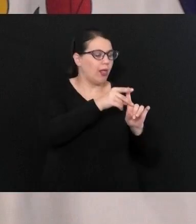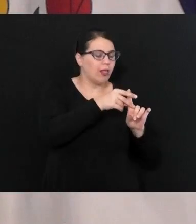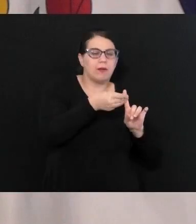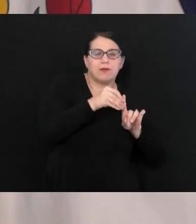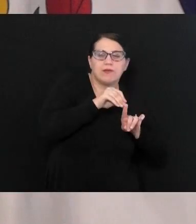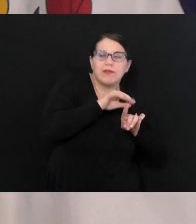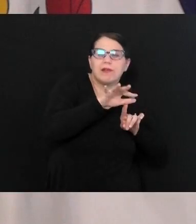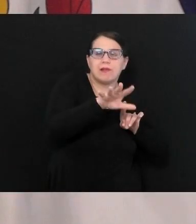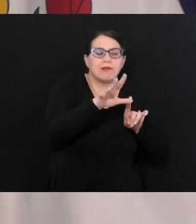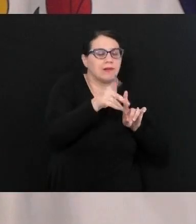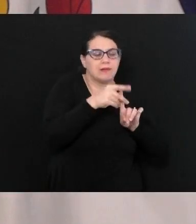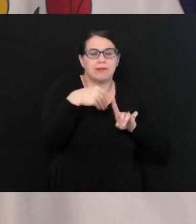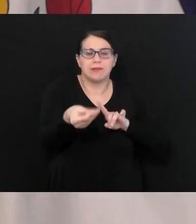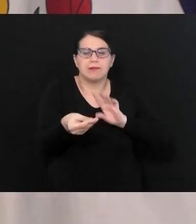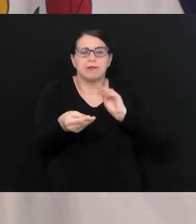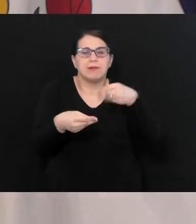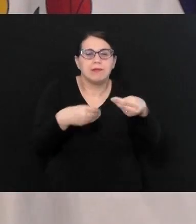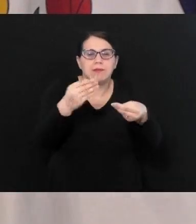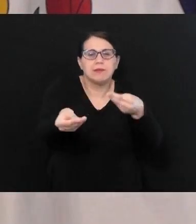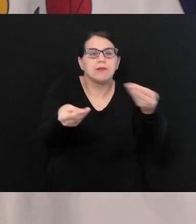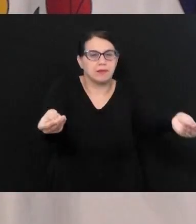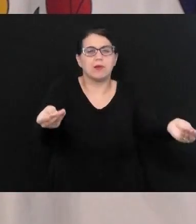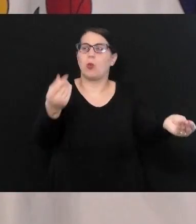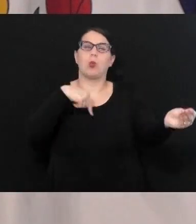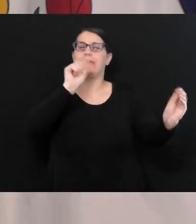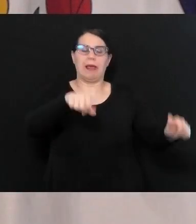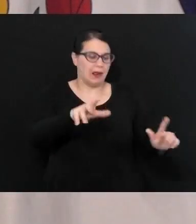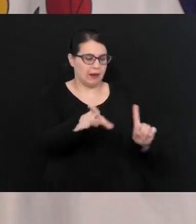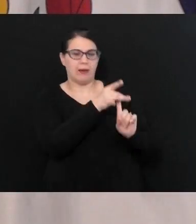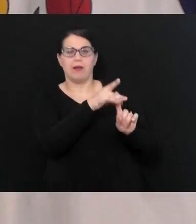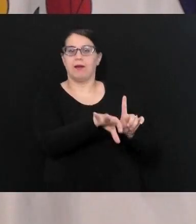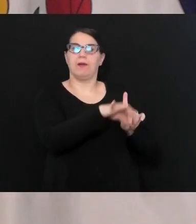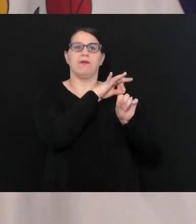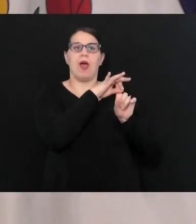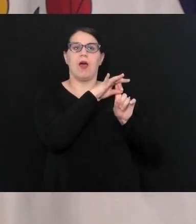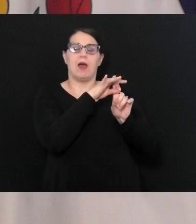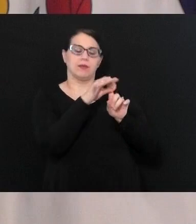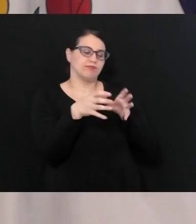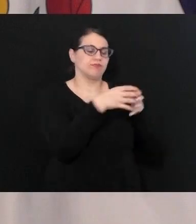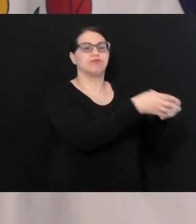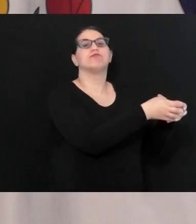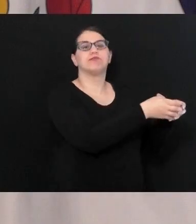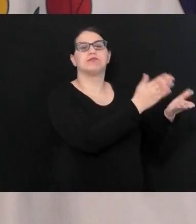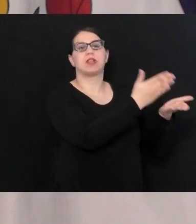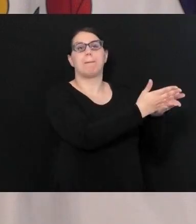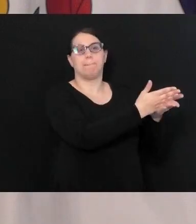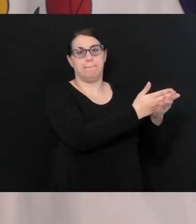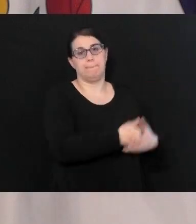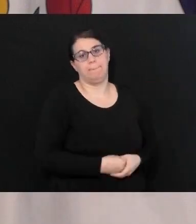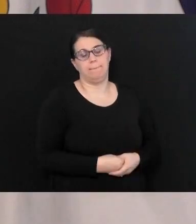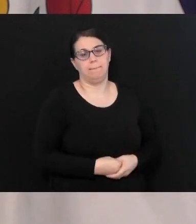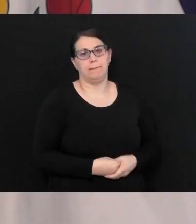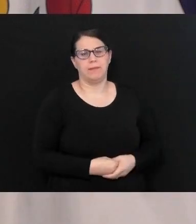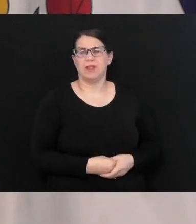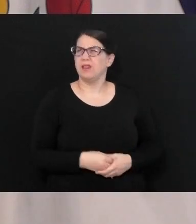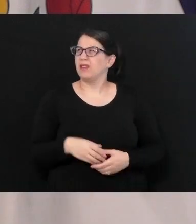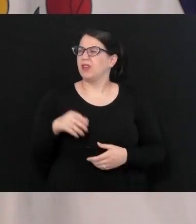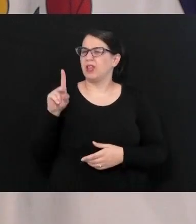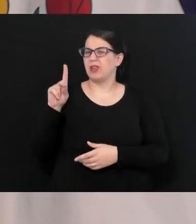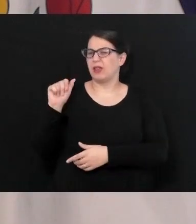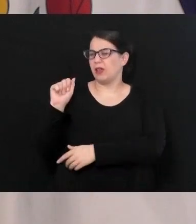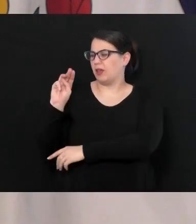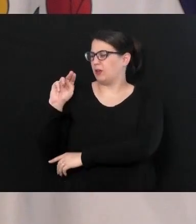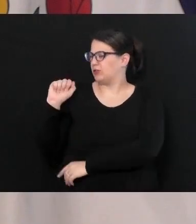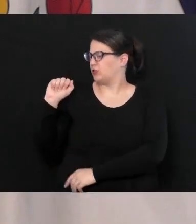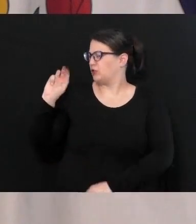it. And I don't know the exact numbers in Kanawha County today, but as of the other day, I think it was